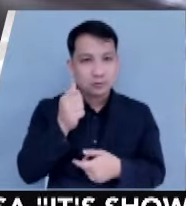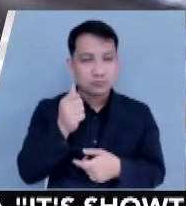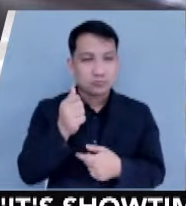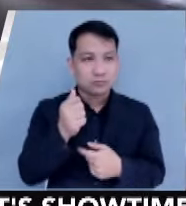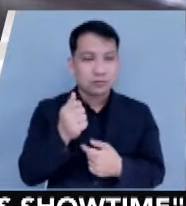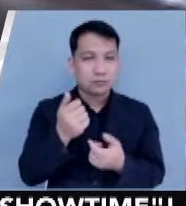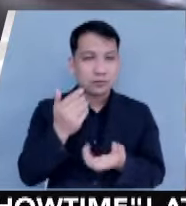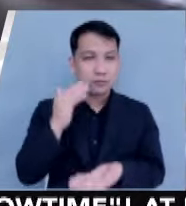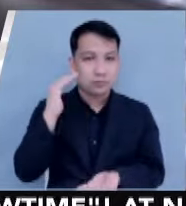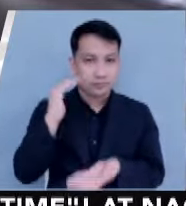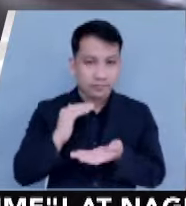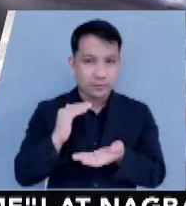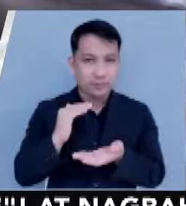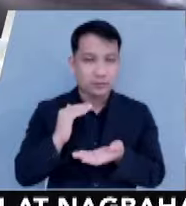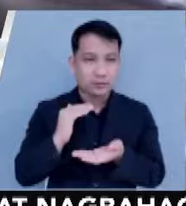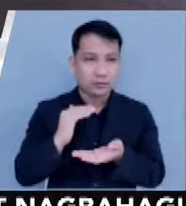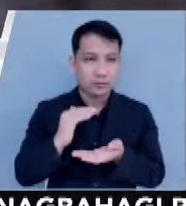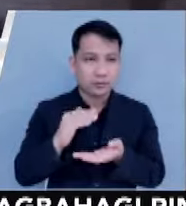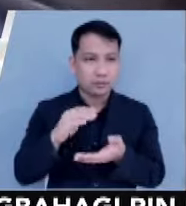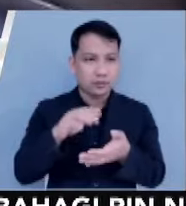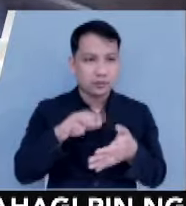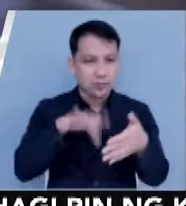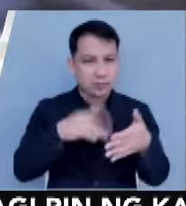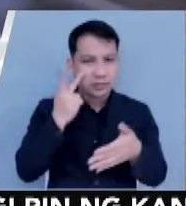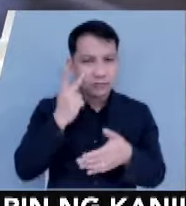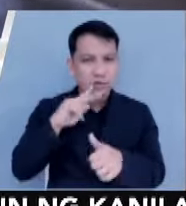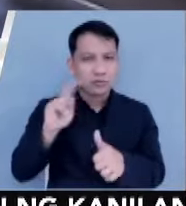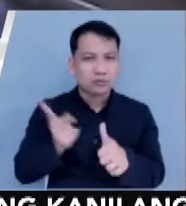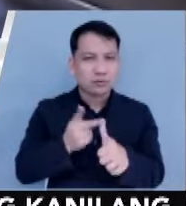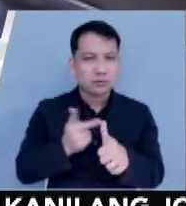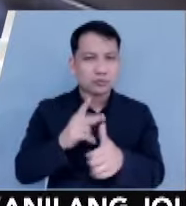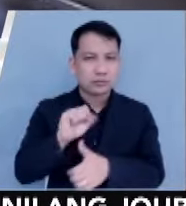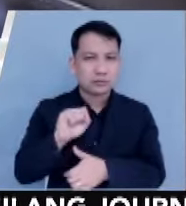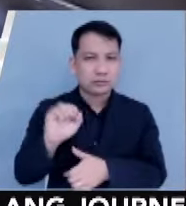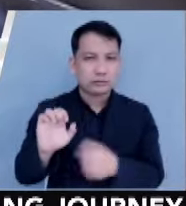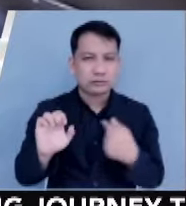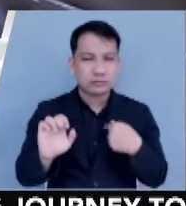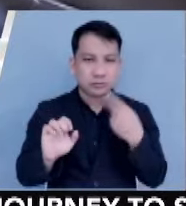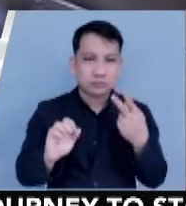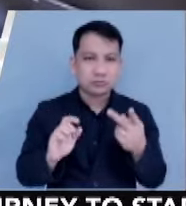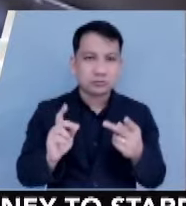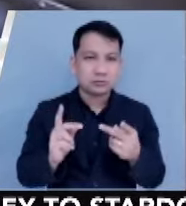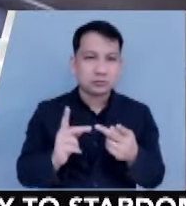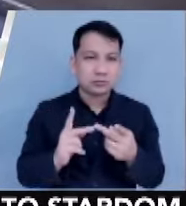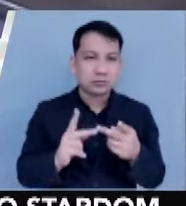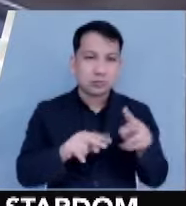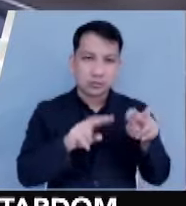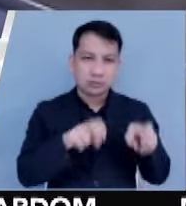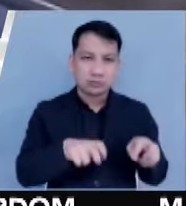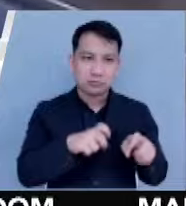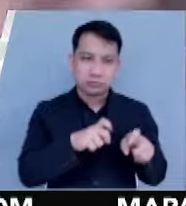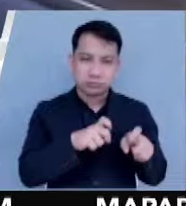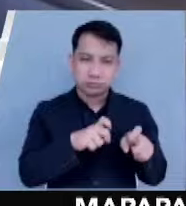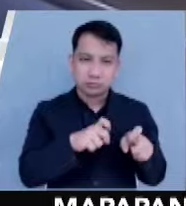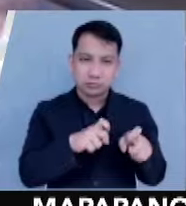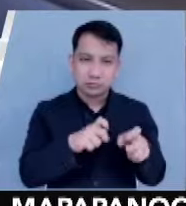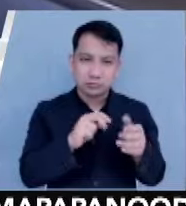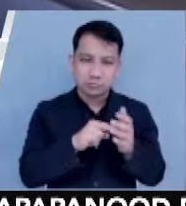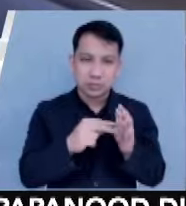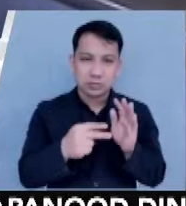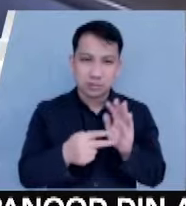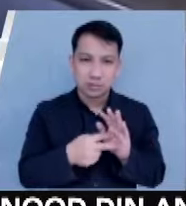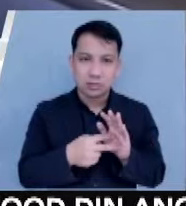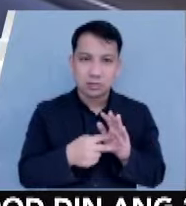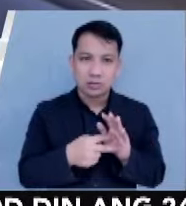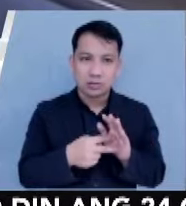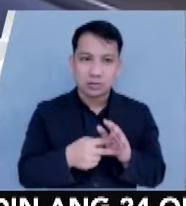be given a priority as well, Your Honor. Developing already voice-to-text transcription. In other words, while the testimony